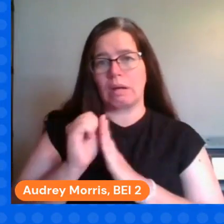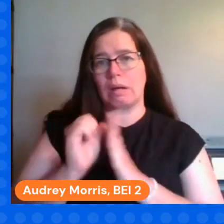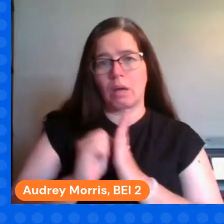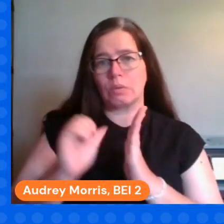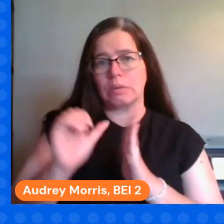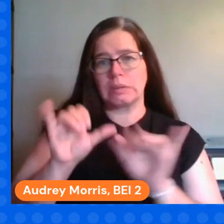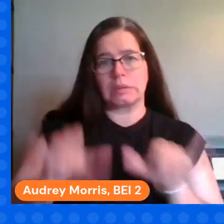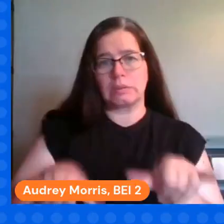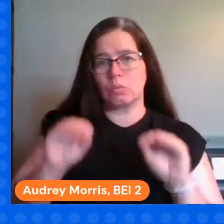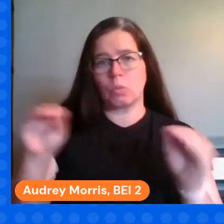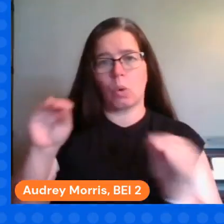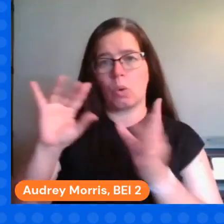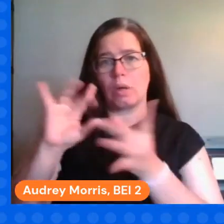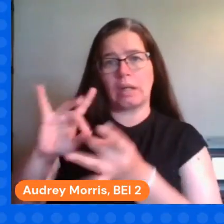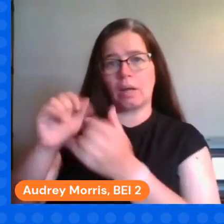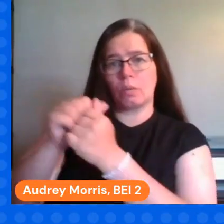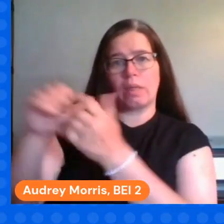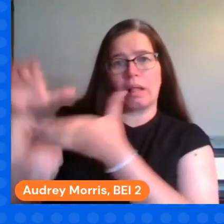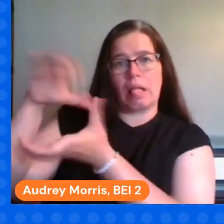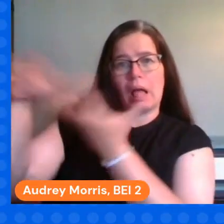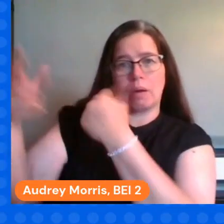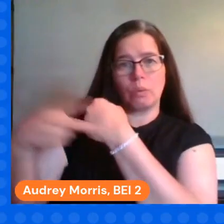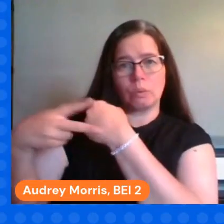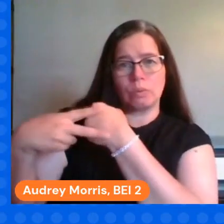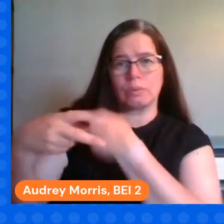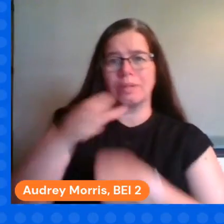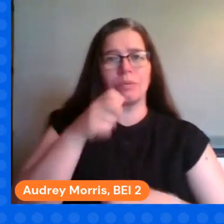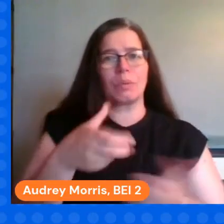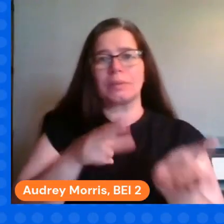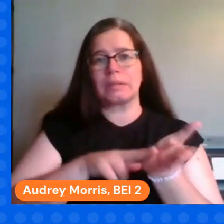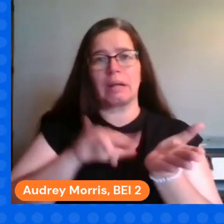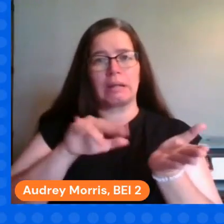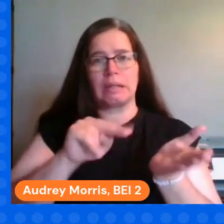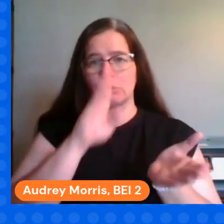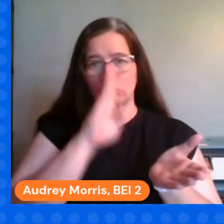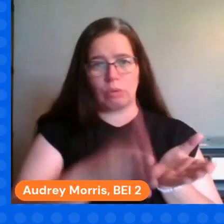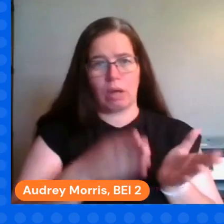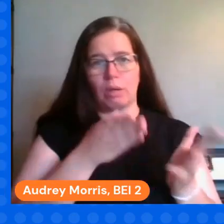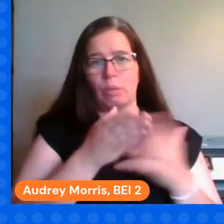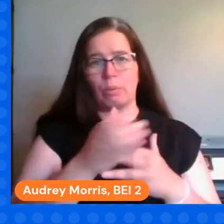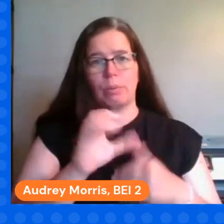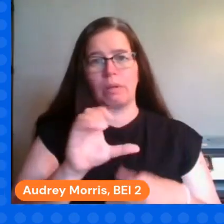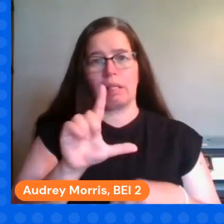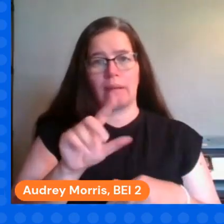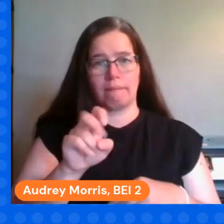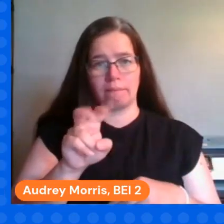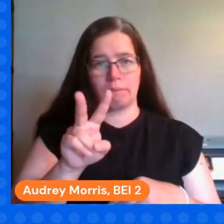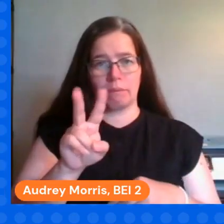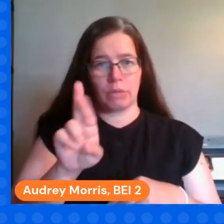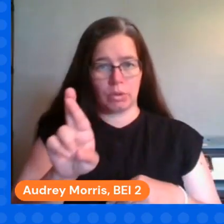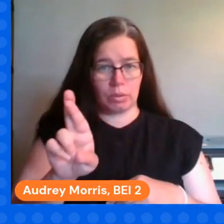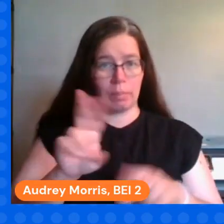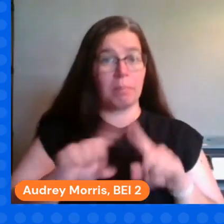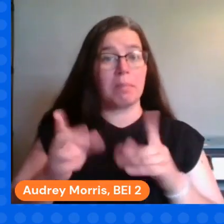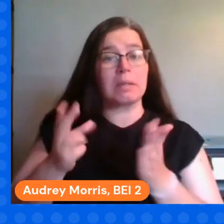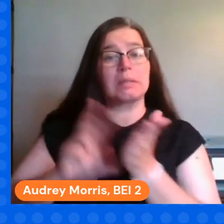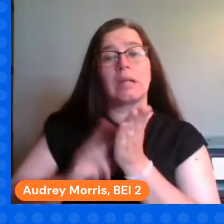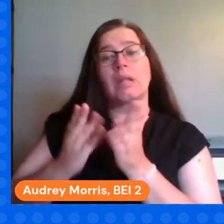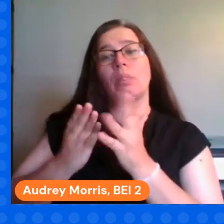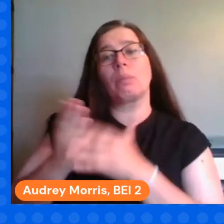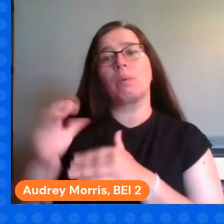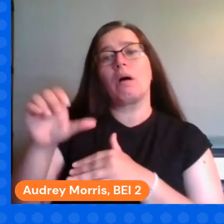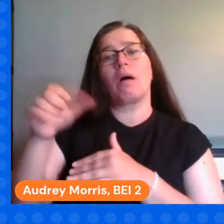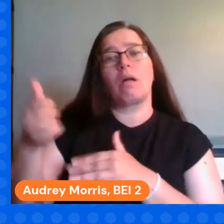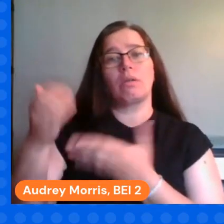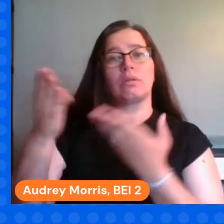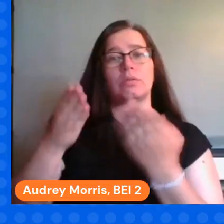connectivity, you wouldn't sign into OctoStudio directly via Clever. But if you're signed into other services with your Clever single sign-on,